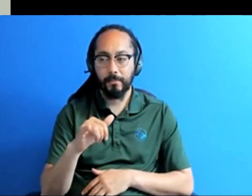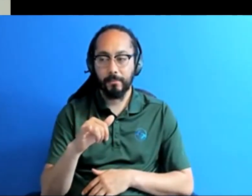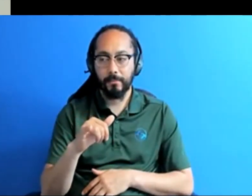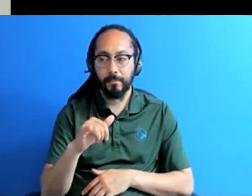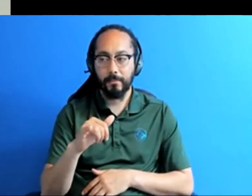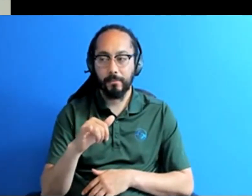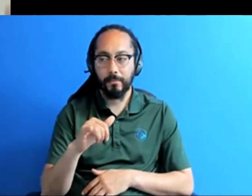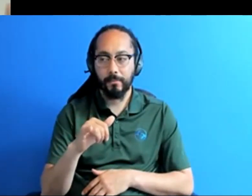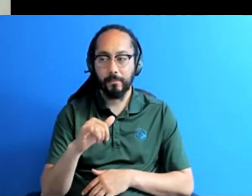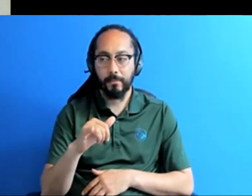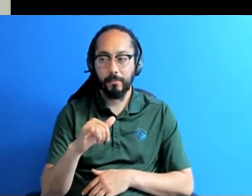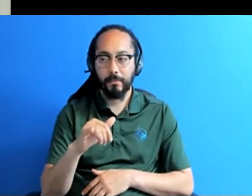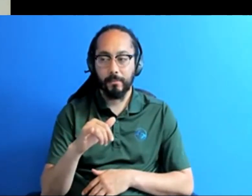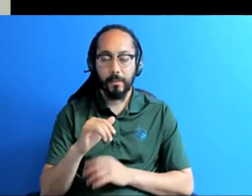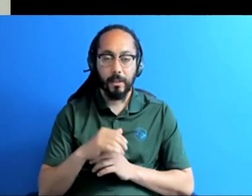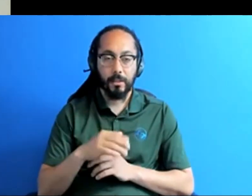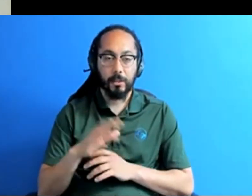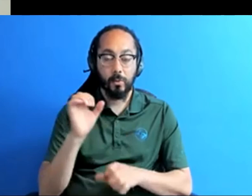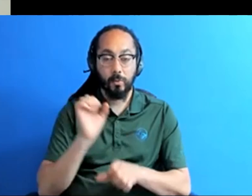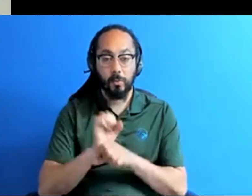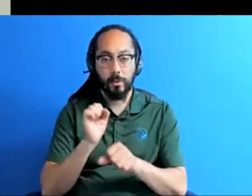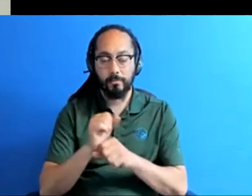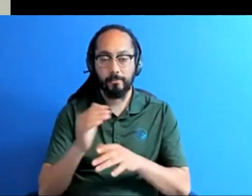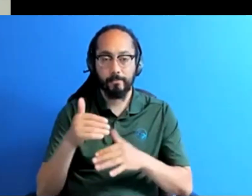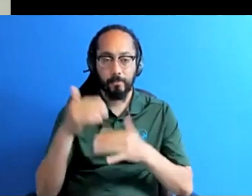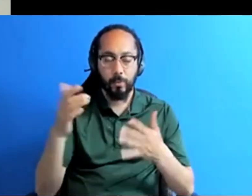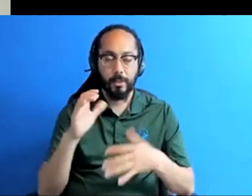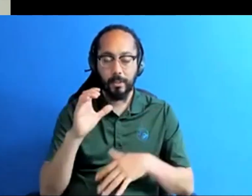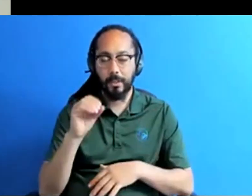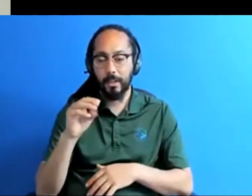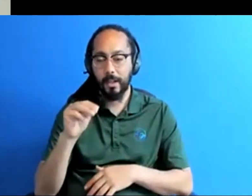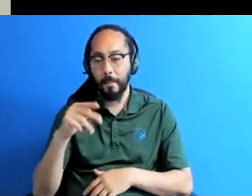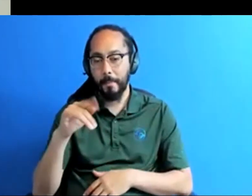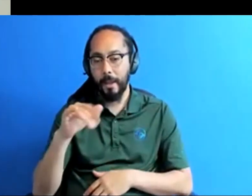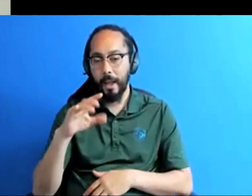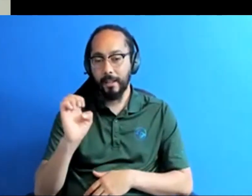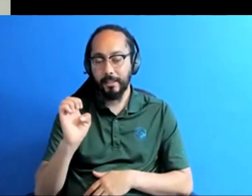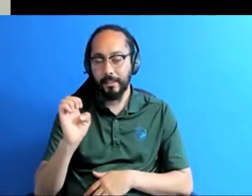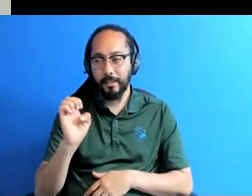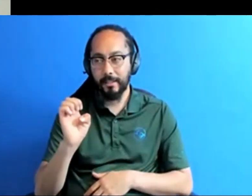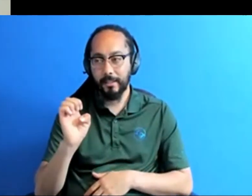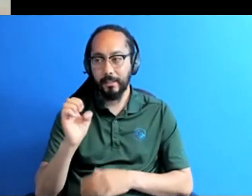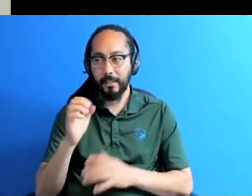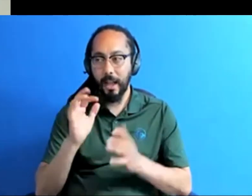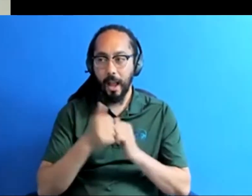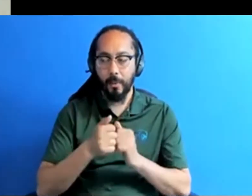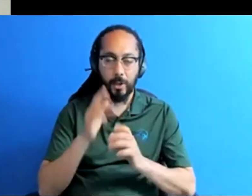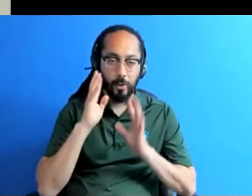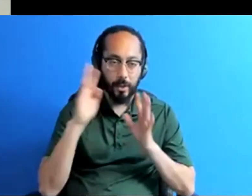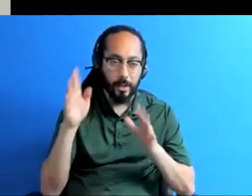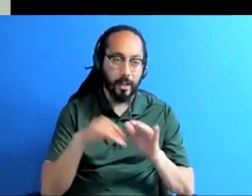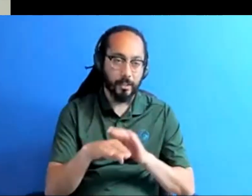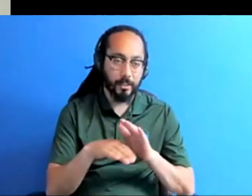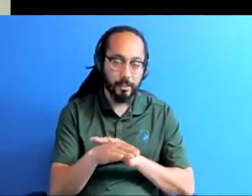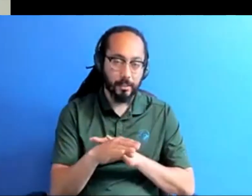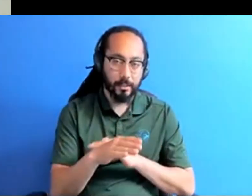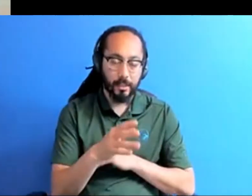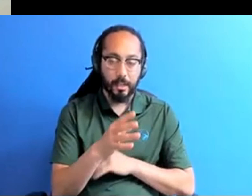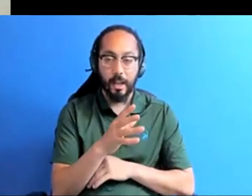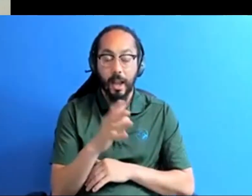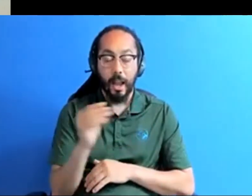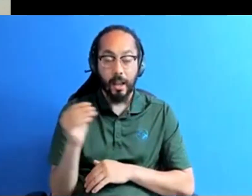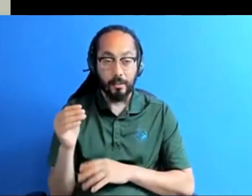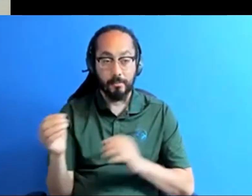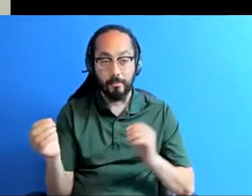would sort of be the compliance-based ways of creating access, and moving it towards something